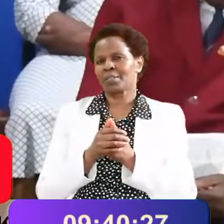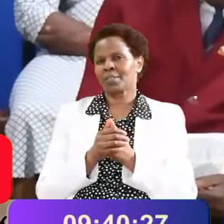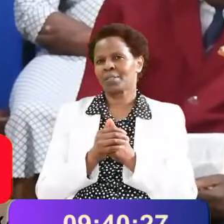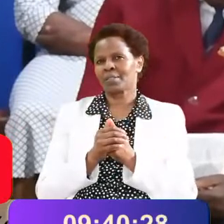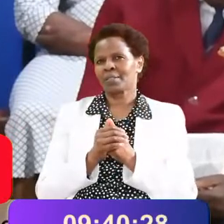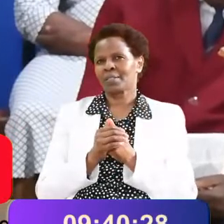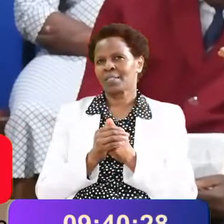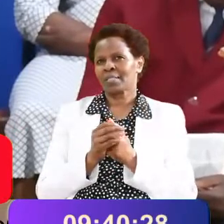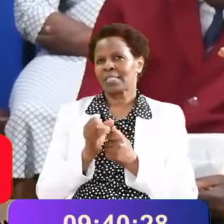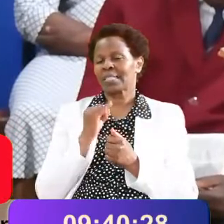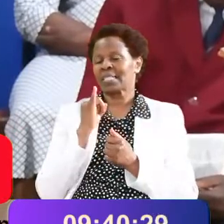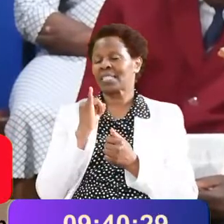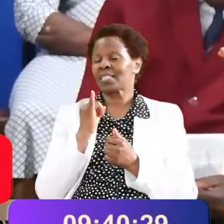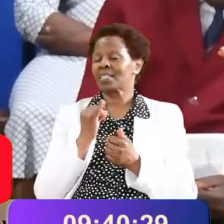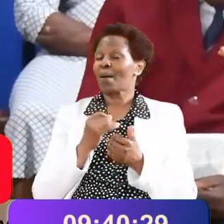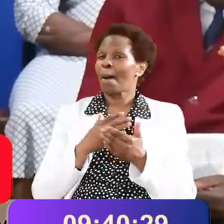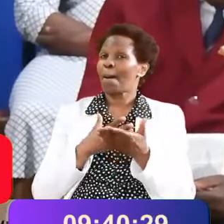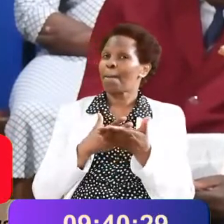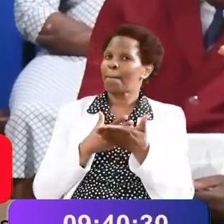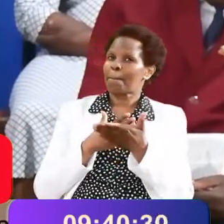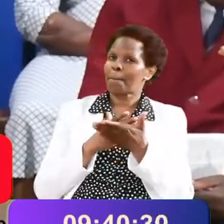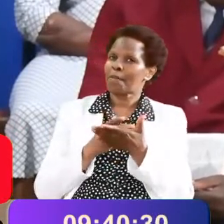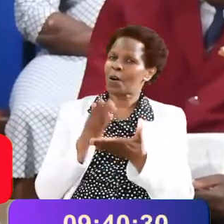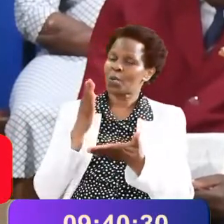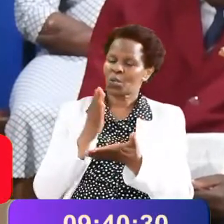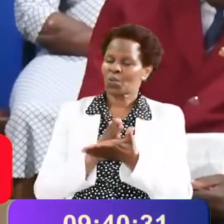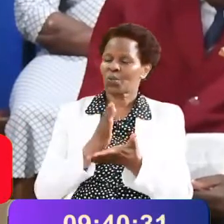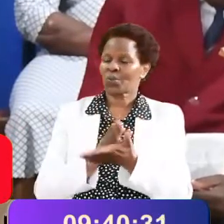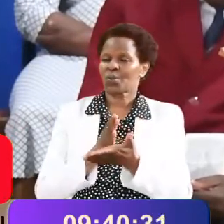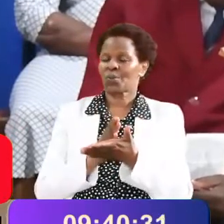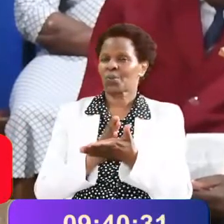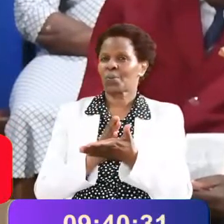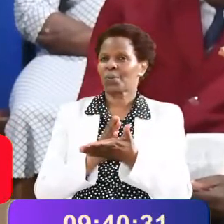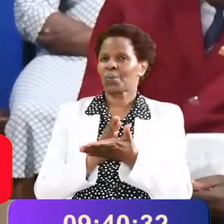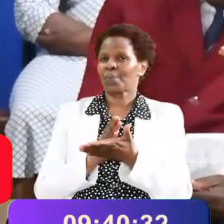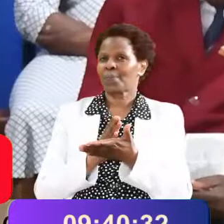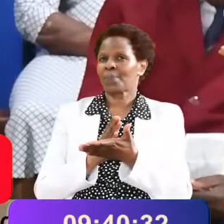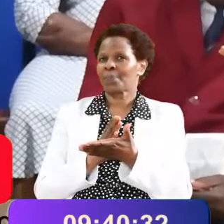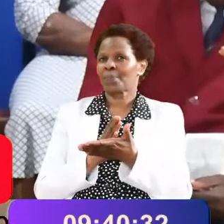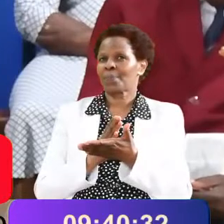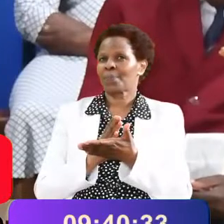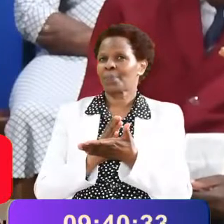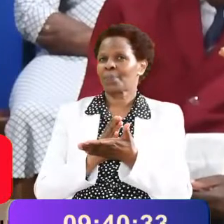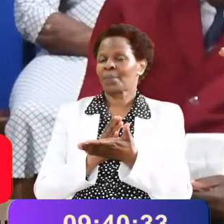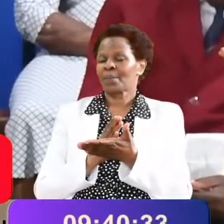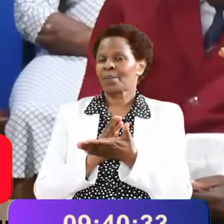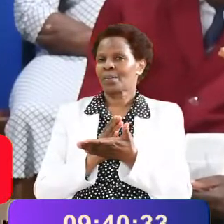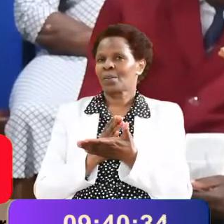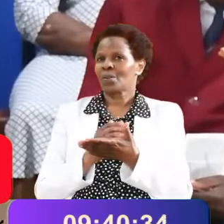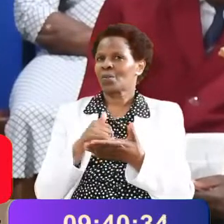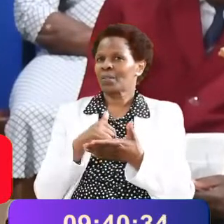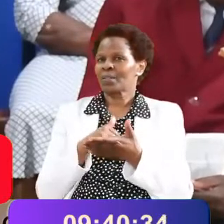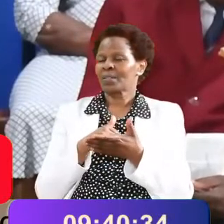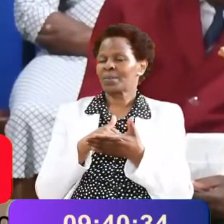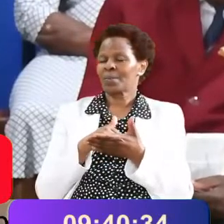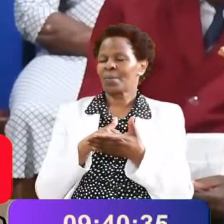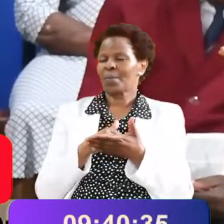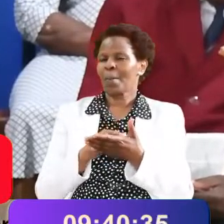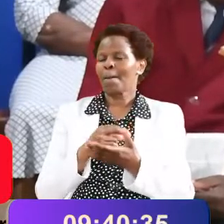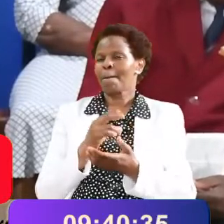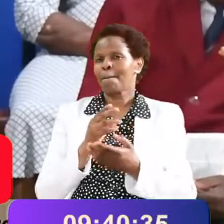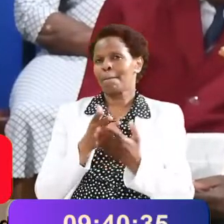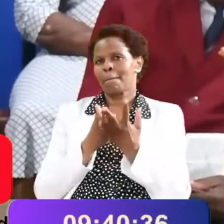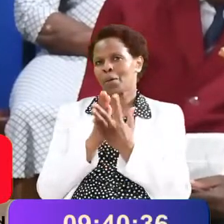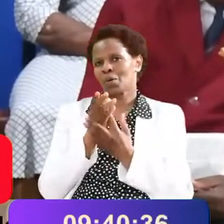pax, which means a pact or a control or an agreement to end war or any dispute and conflict between two people,